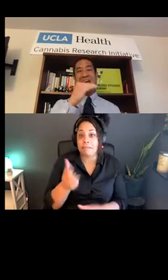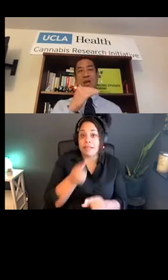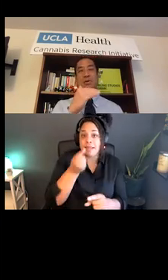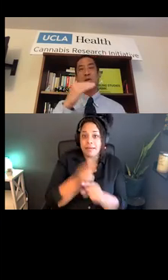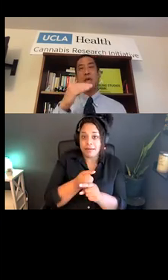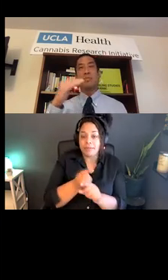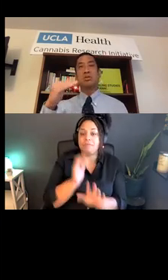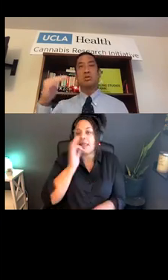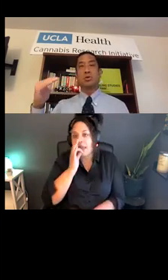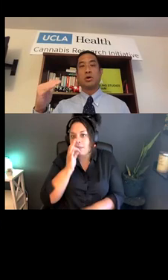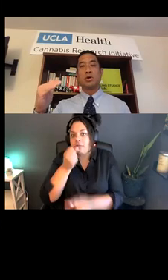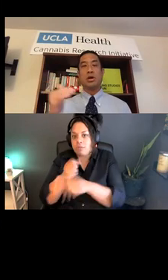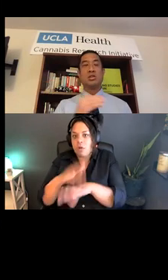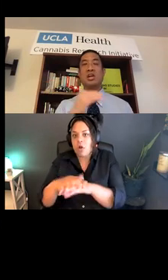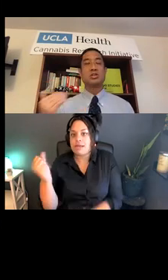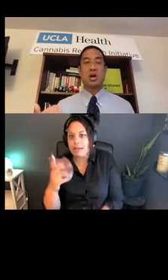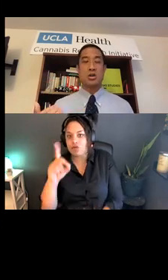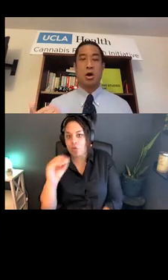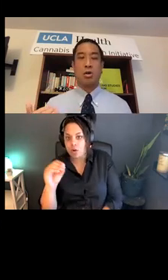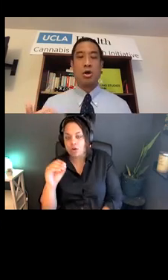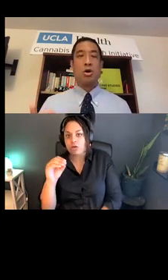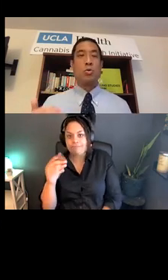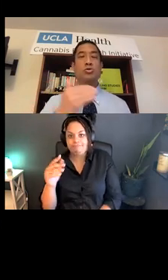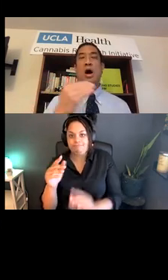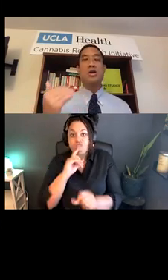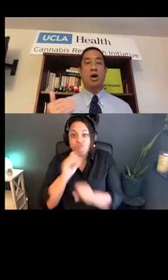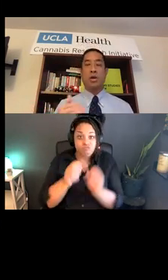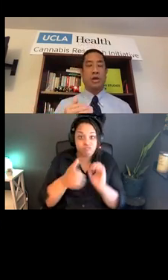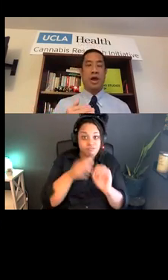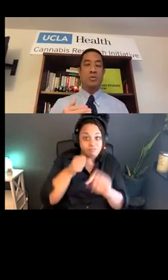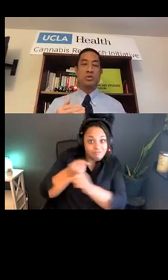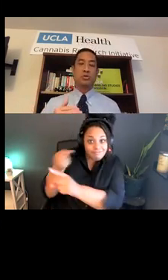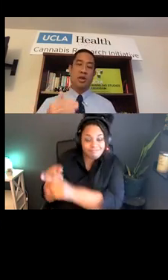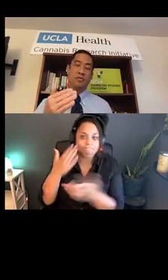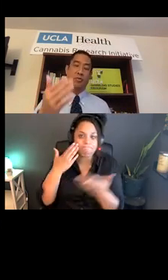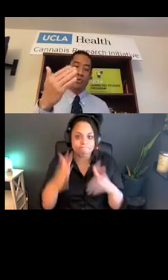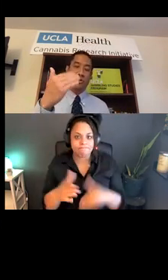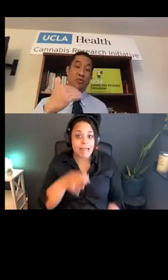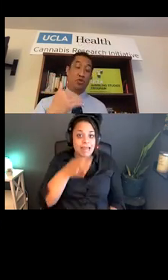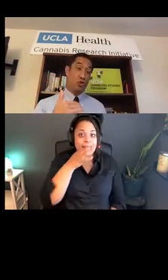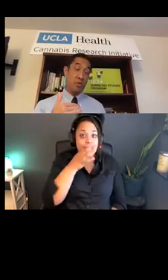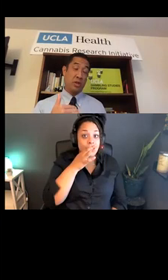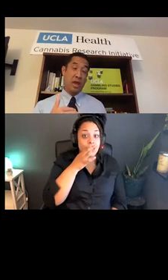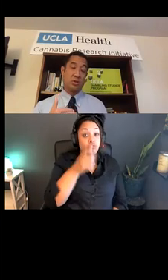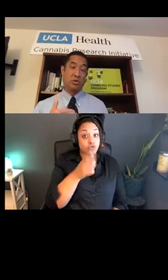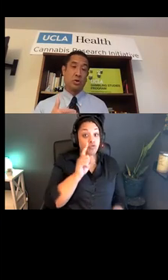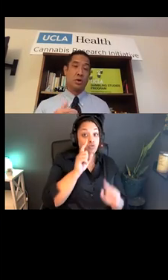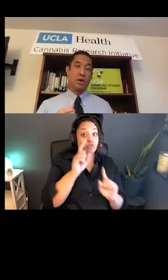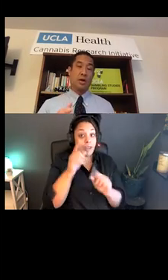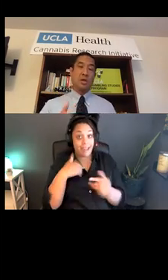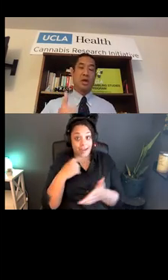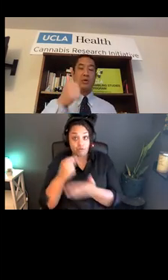of cannabis on gambling disorder is essentially unknown. We do not know whether cannabis use, if you present for treatment with gambling